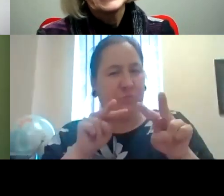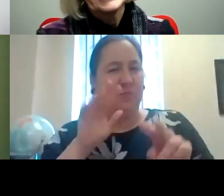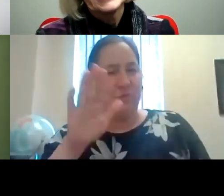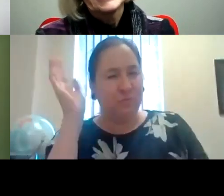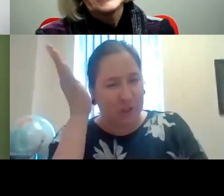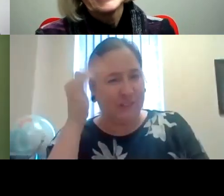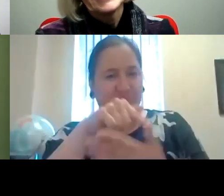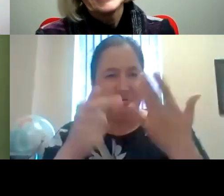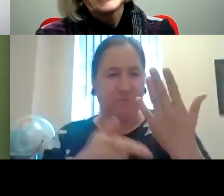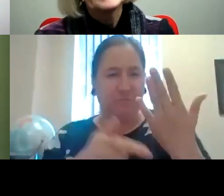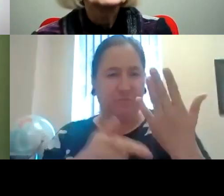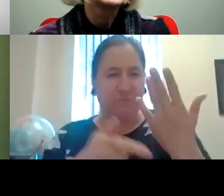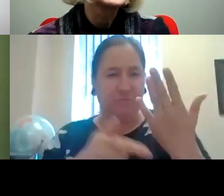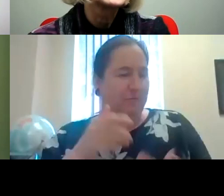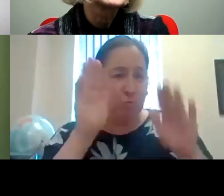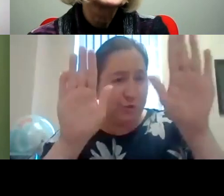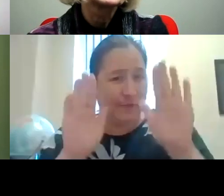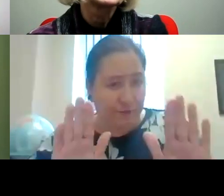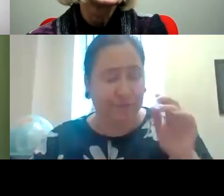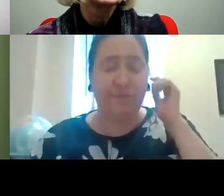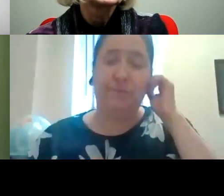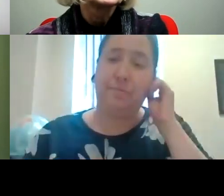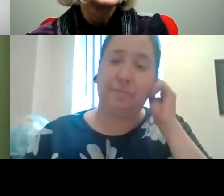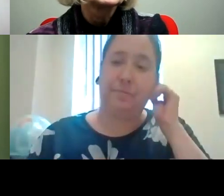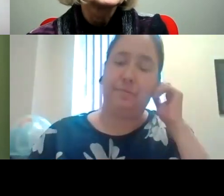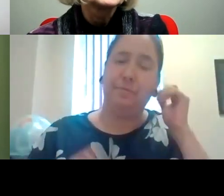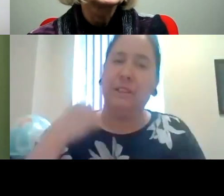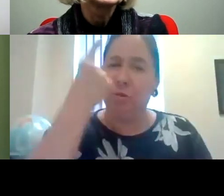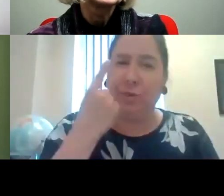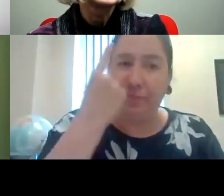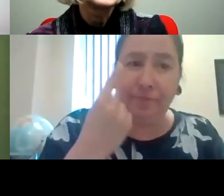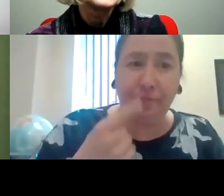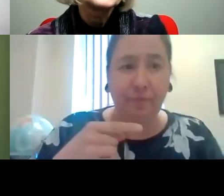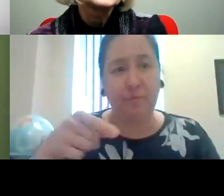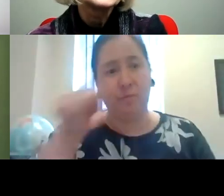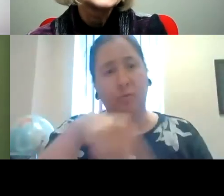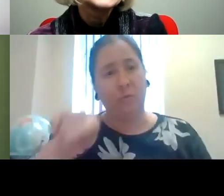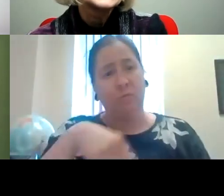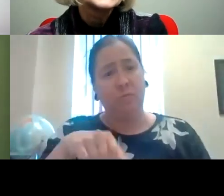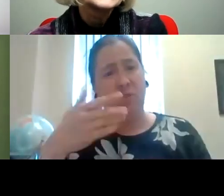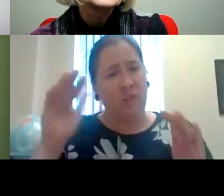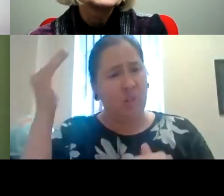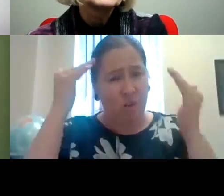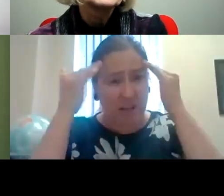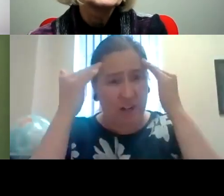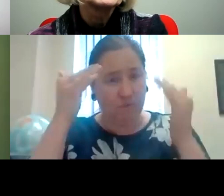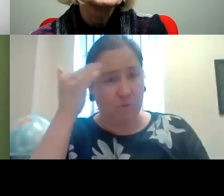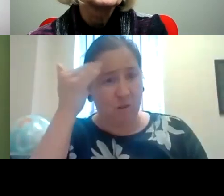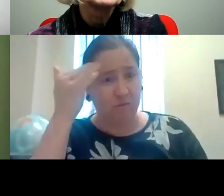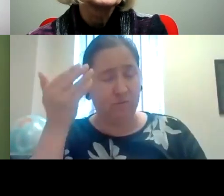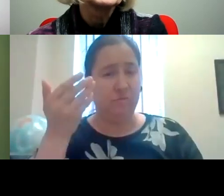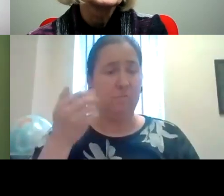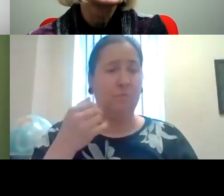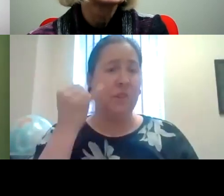My question is with regarding your presentation. Of course, it was fabulous. Lots there to learn. Wondering